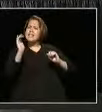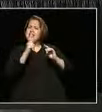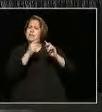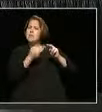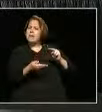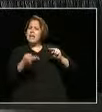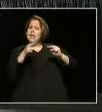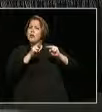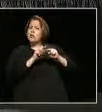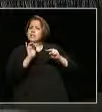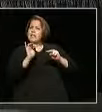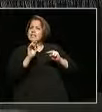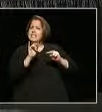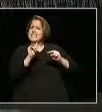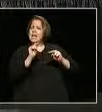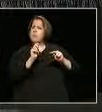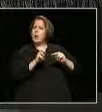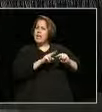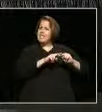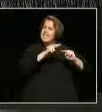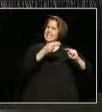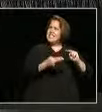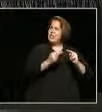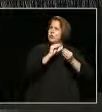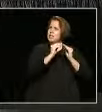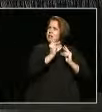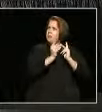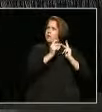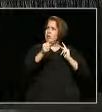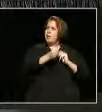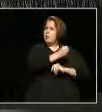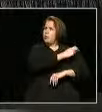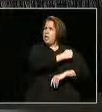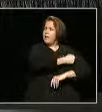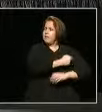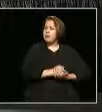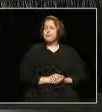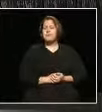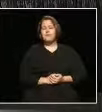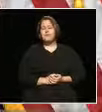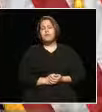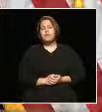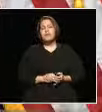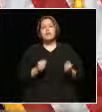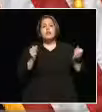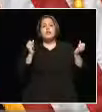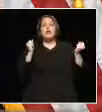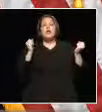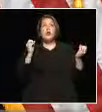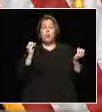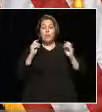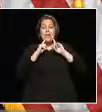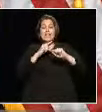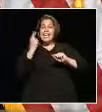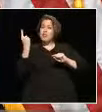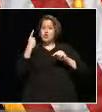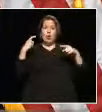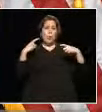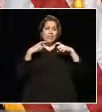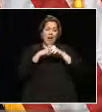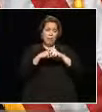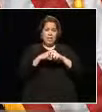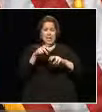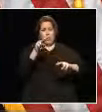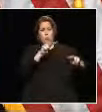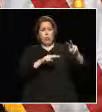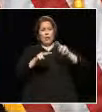increasing at the same rate of the decreasing hospitalizations? Right. So the answer is always complicated when you're looking